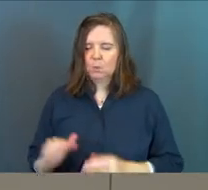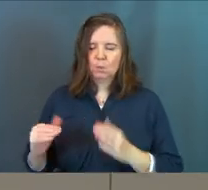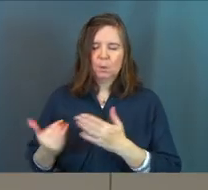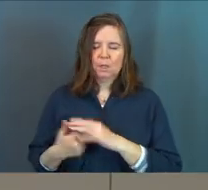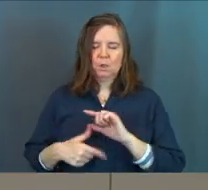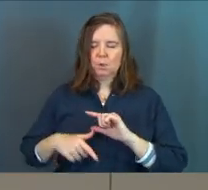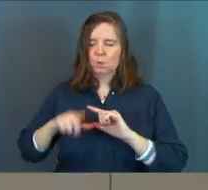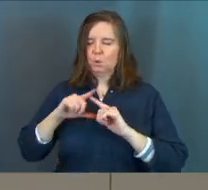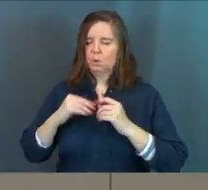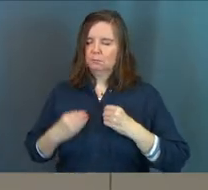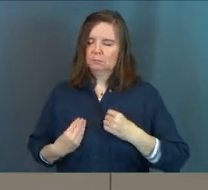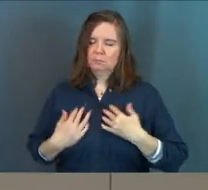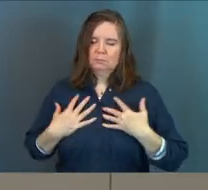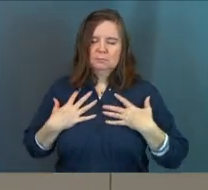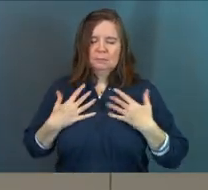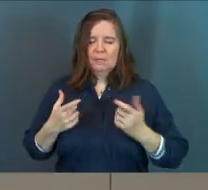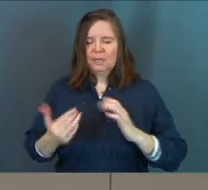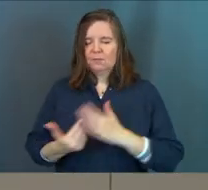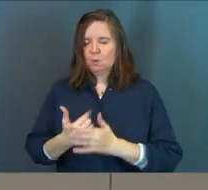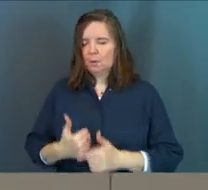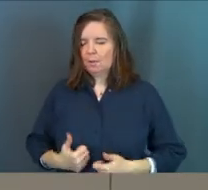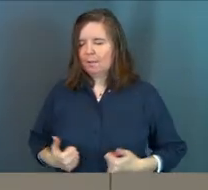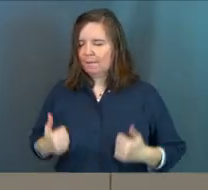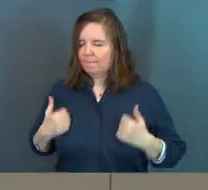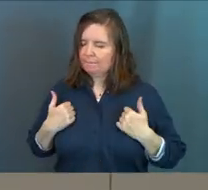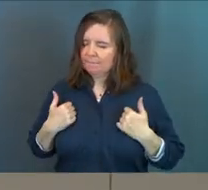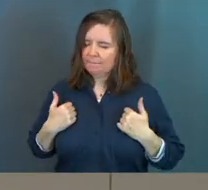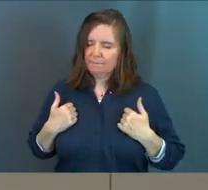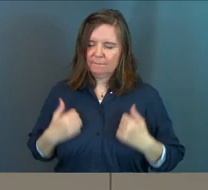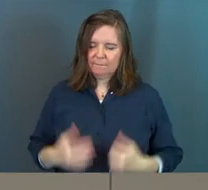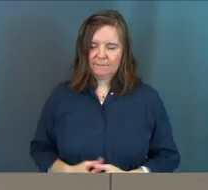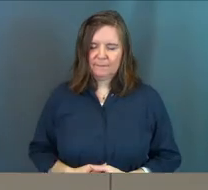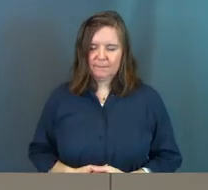Renew. Give new life.